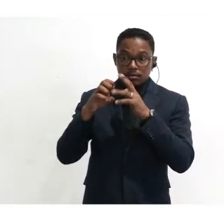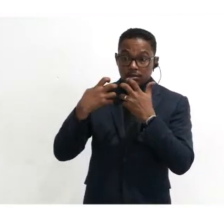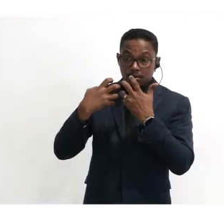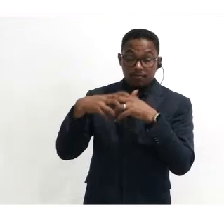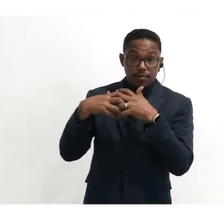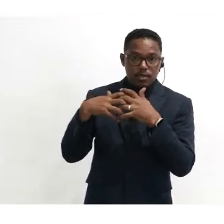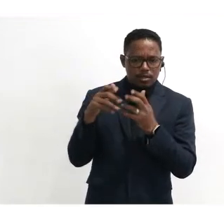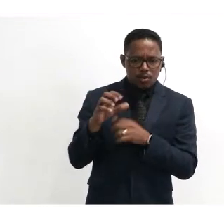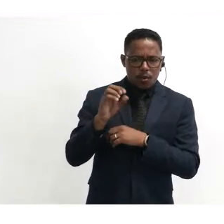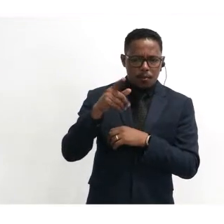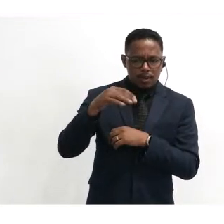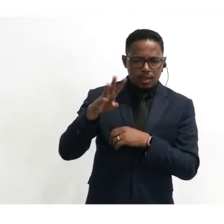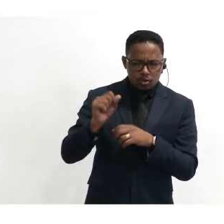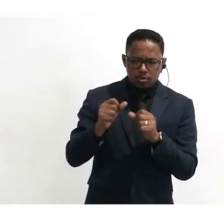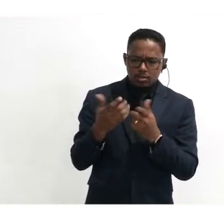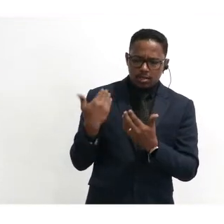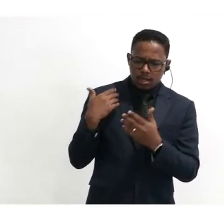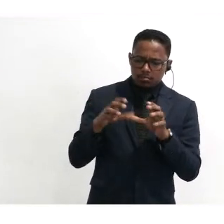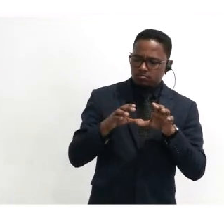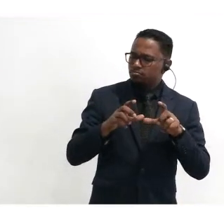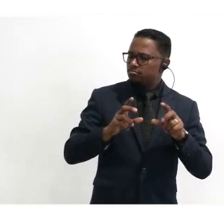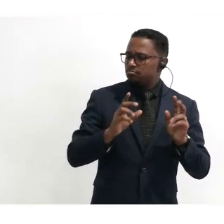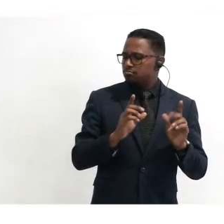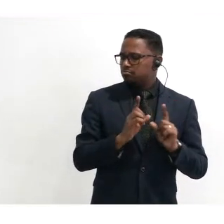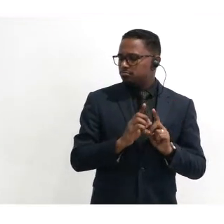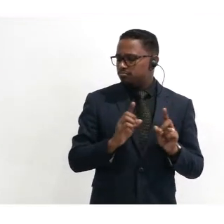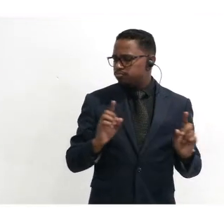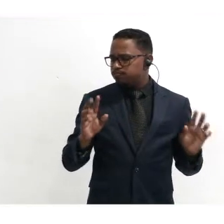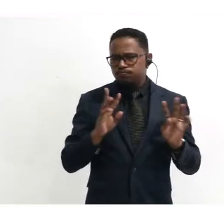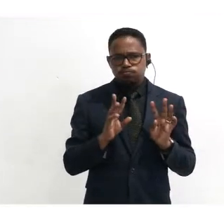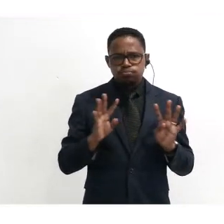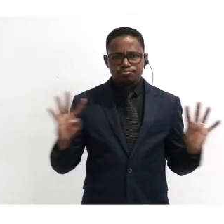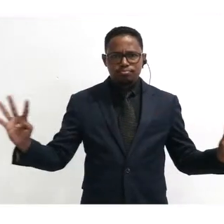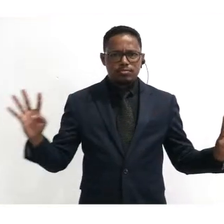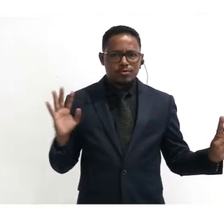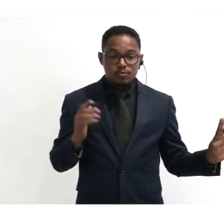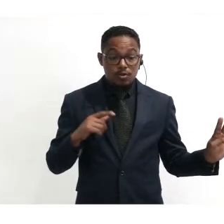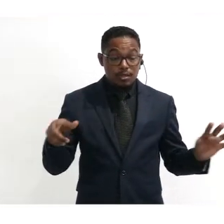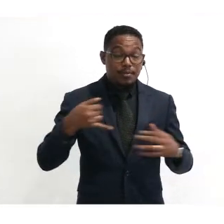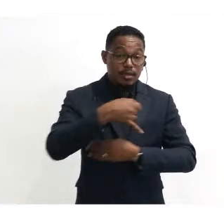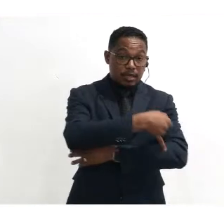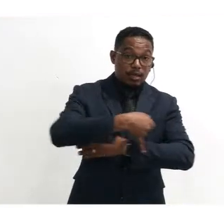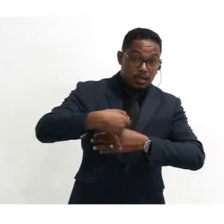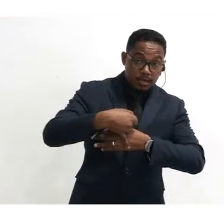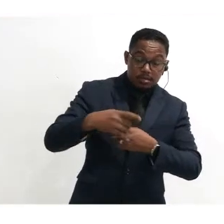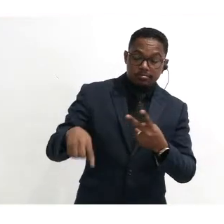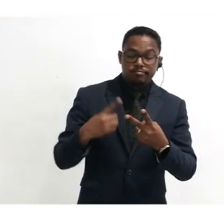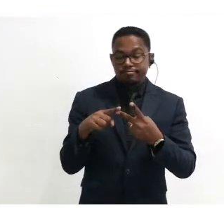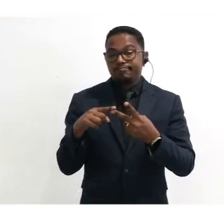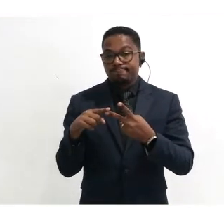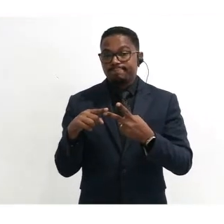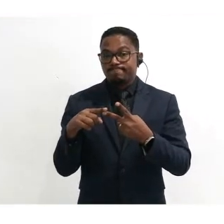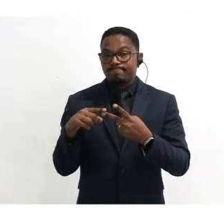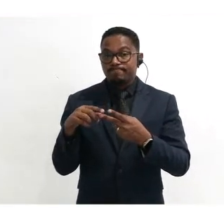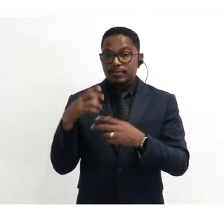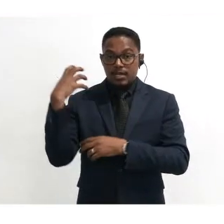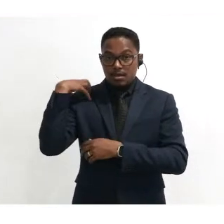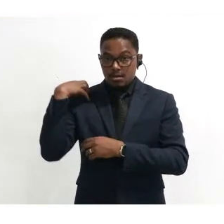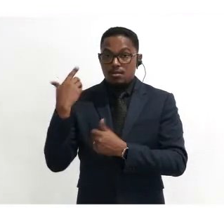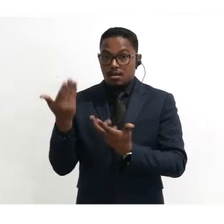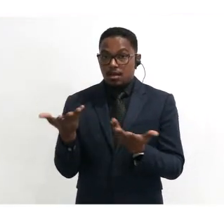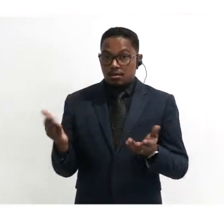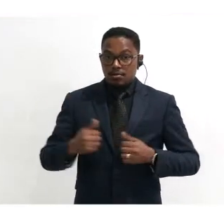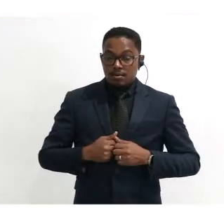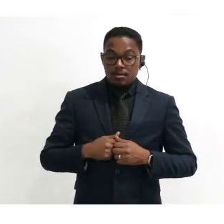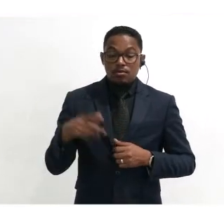but you have managers, you have engineers, et cetera. And you need skilled people,